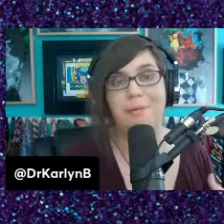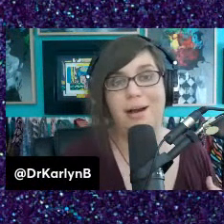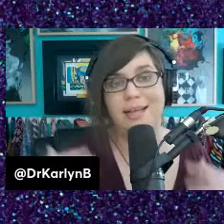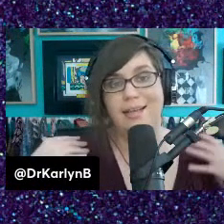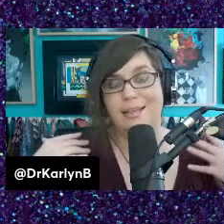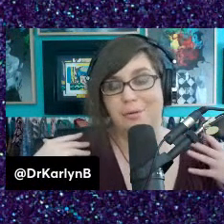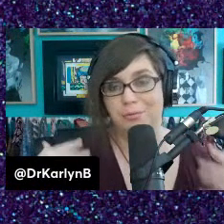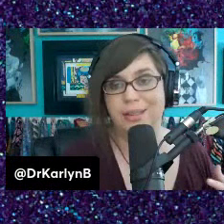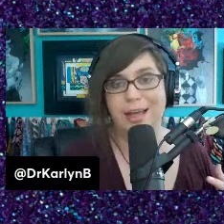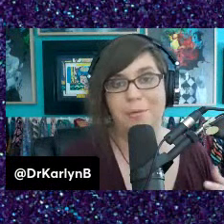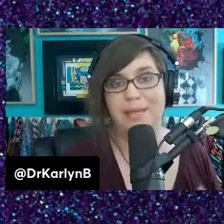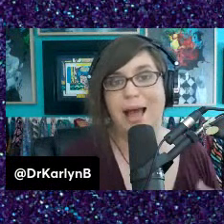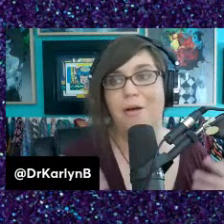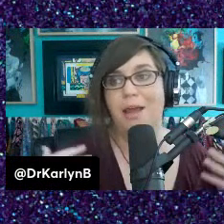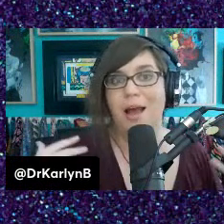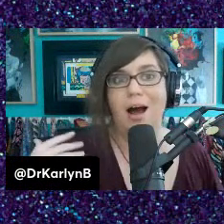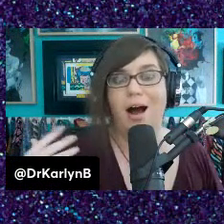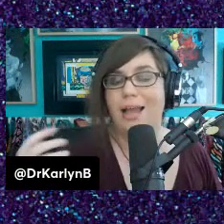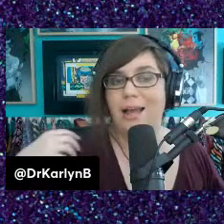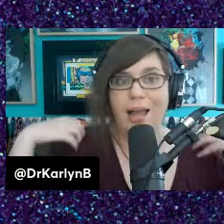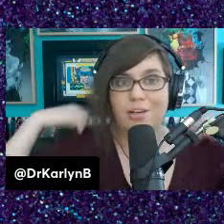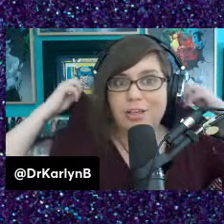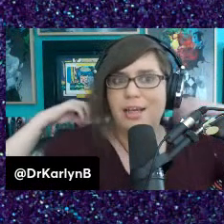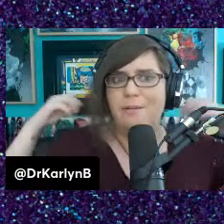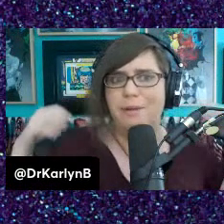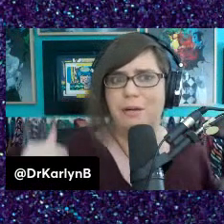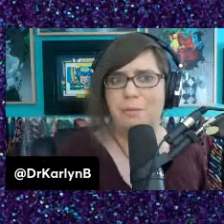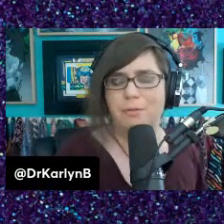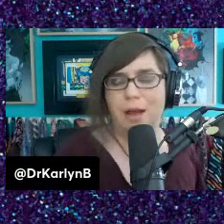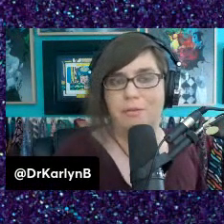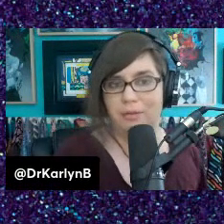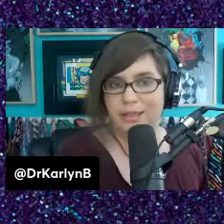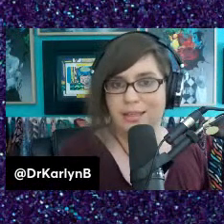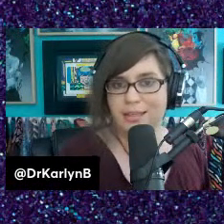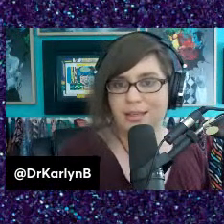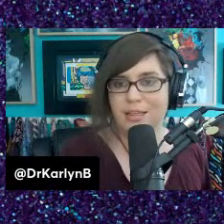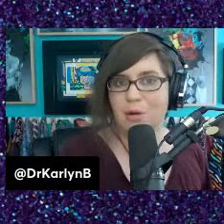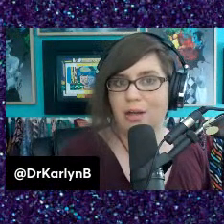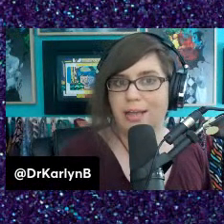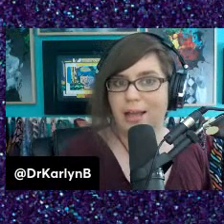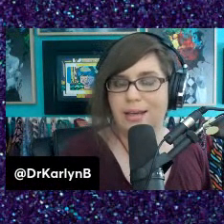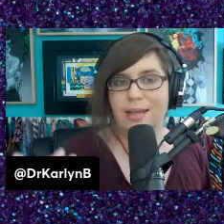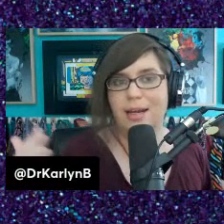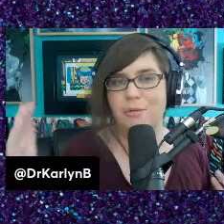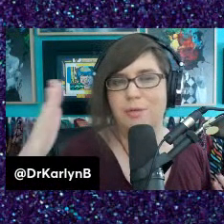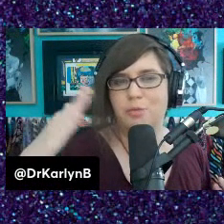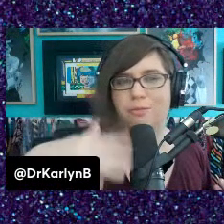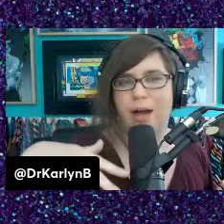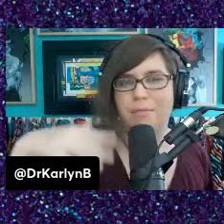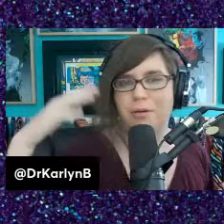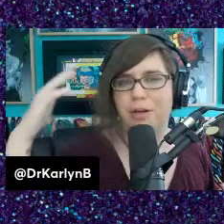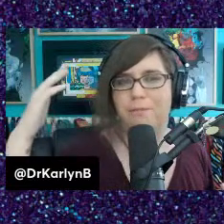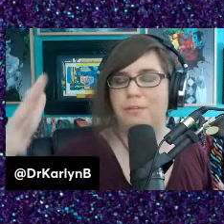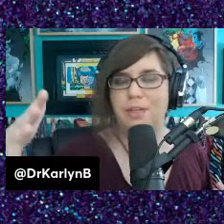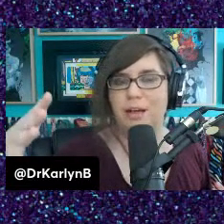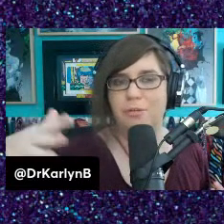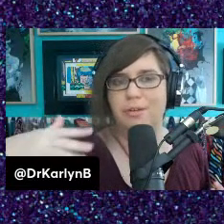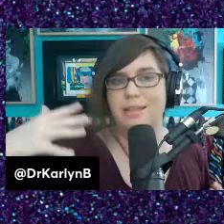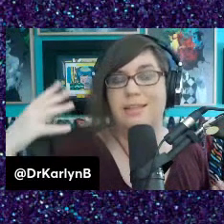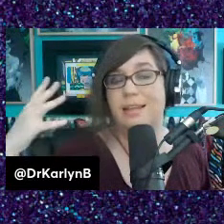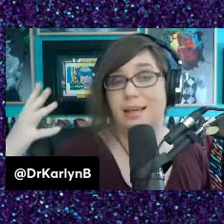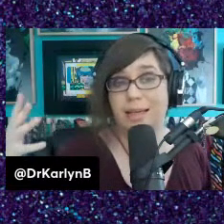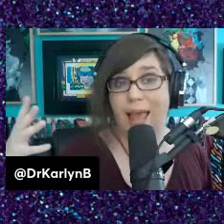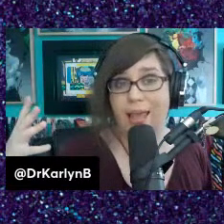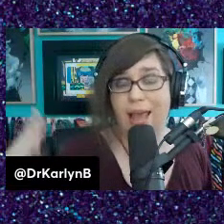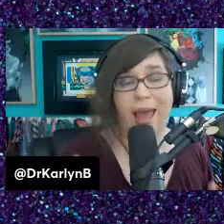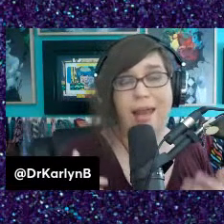Apple Podcasts. That would really help me out. I actually get a fair number of listens to this podcast. I get anywhere between 500 and 1,500